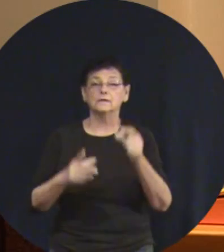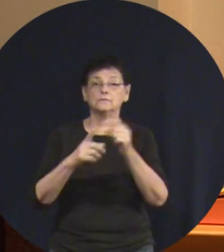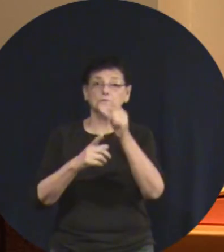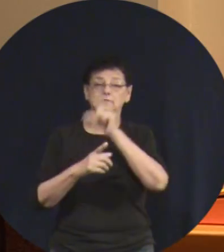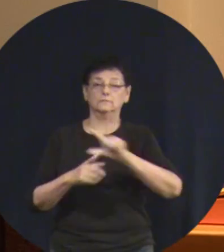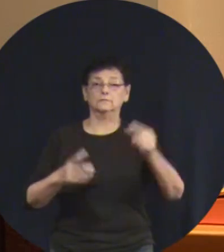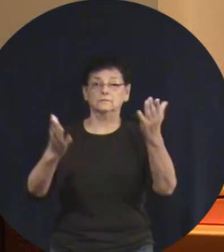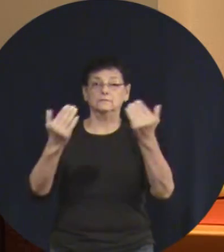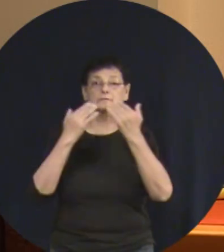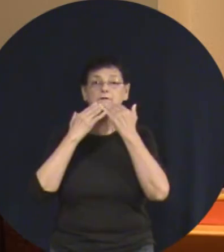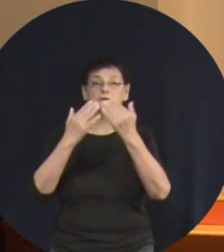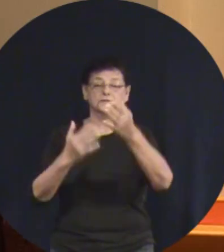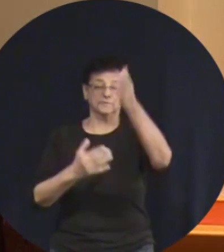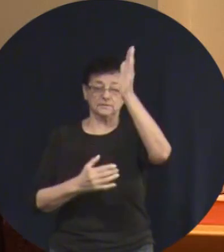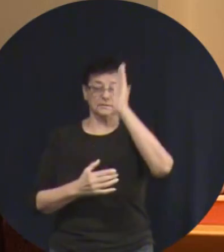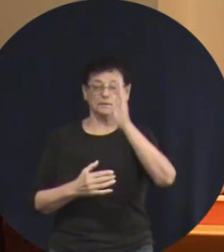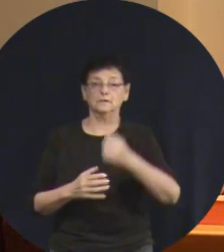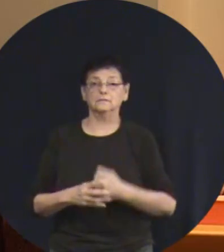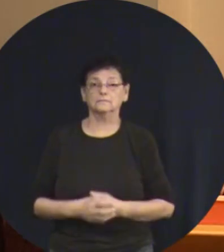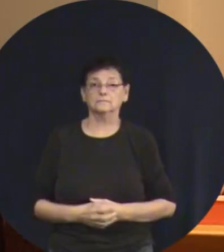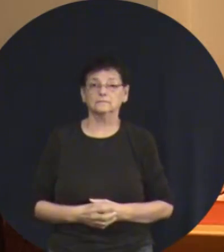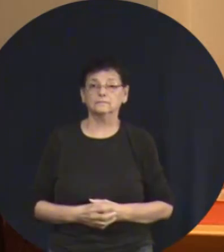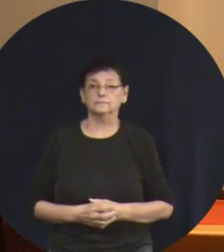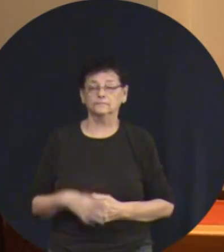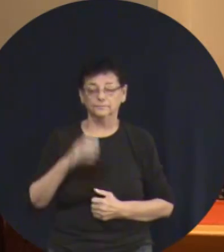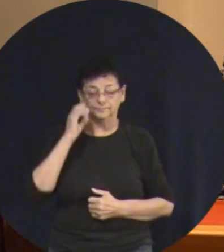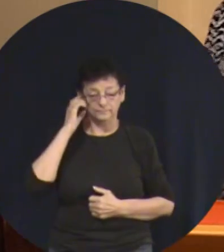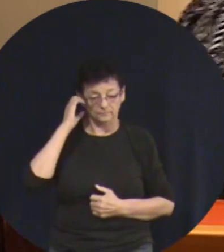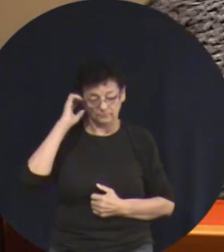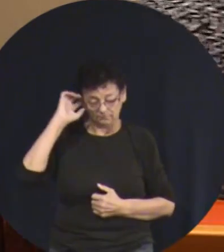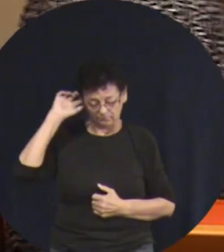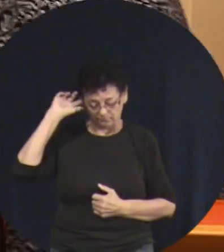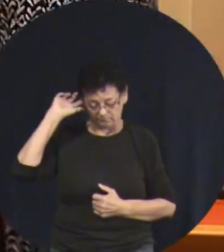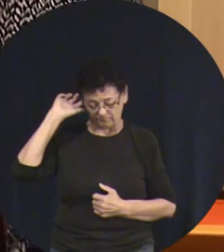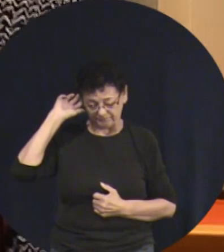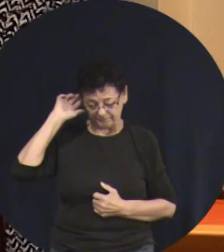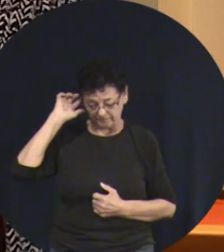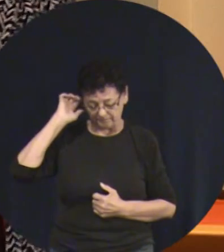The word of the Lord. Thanks be to God.